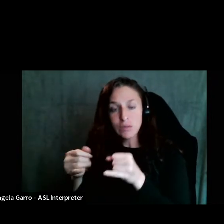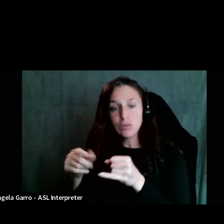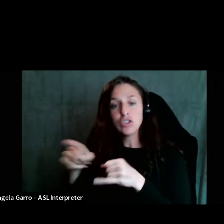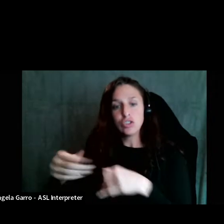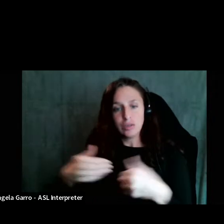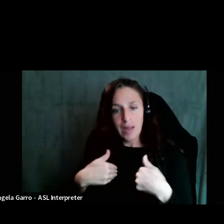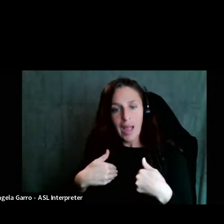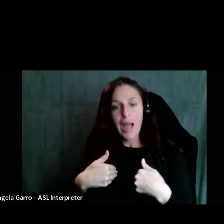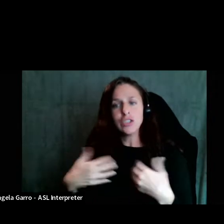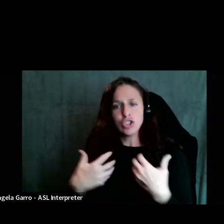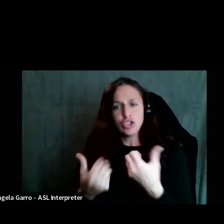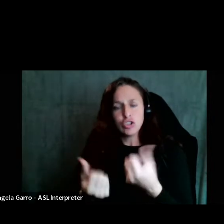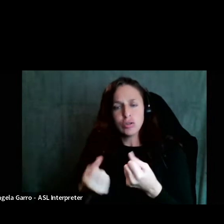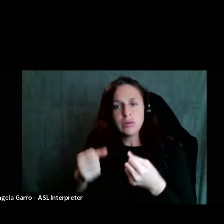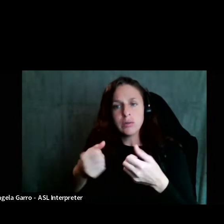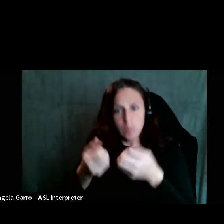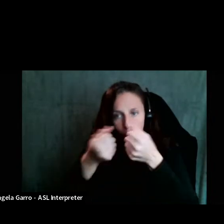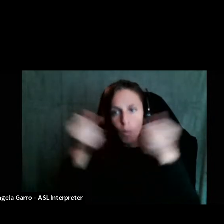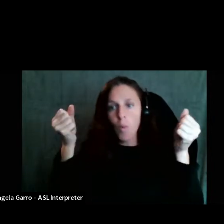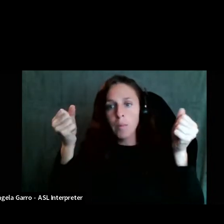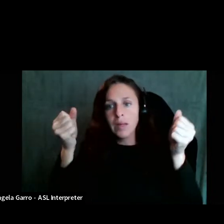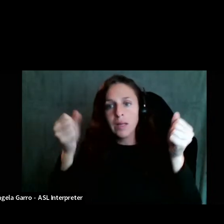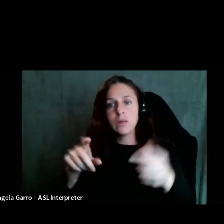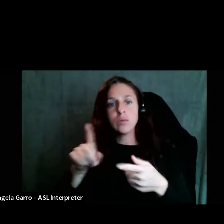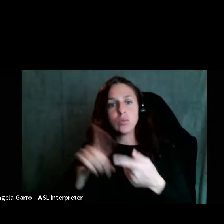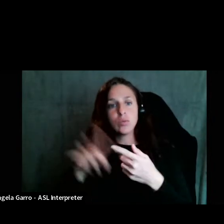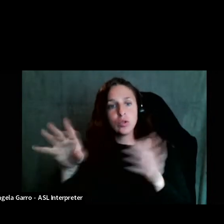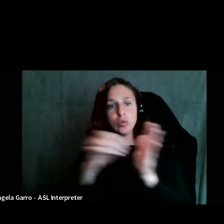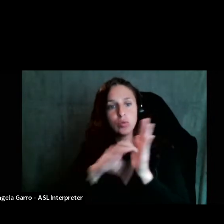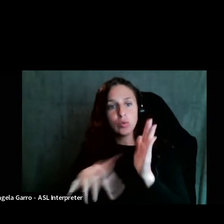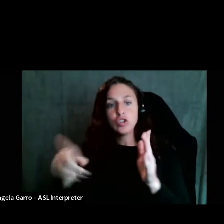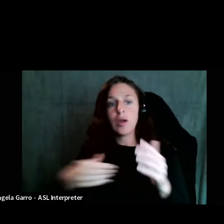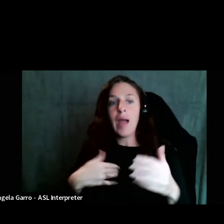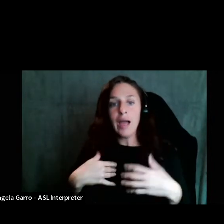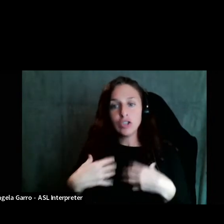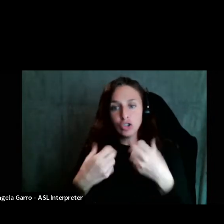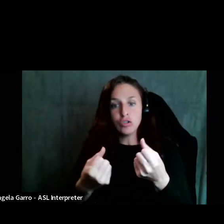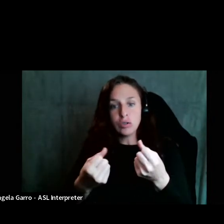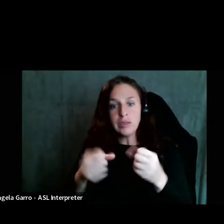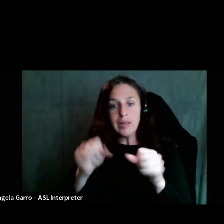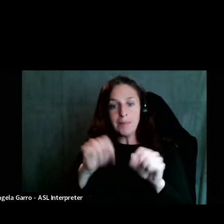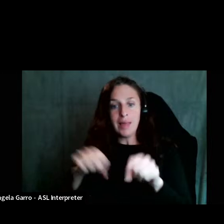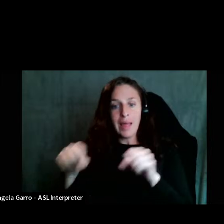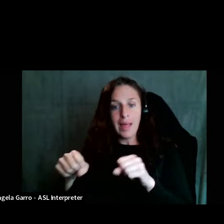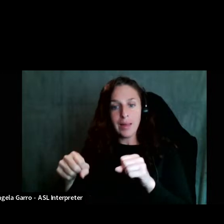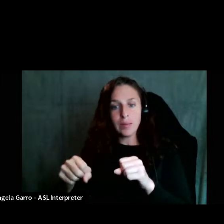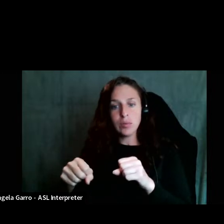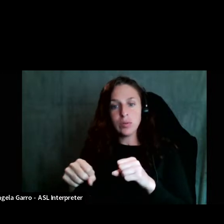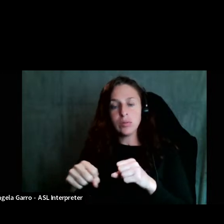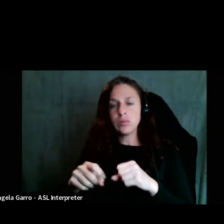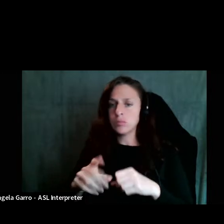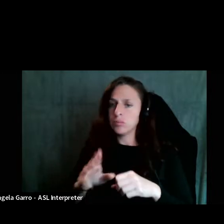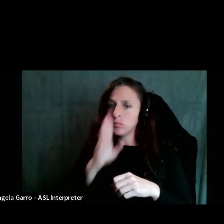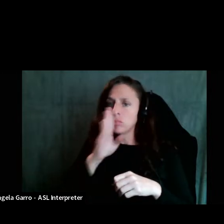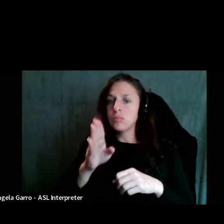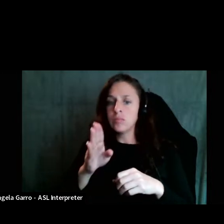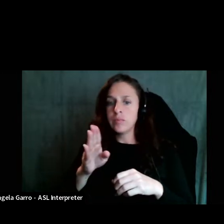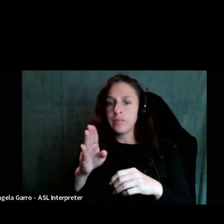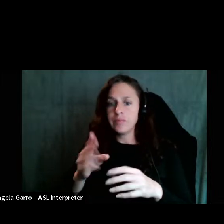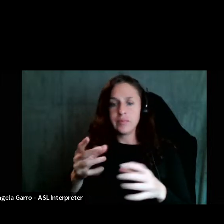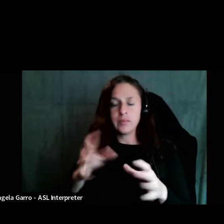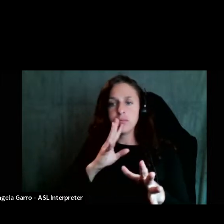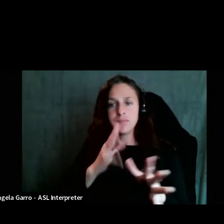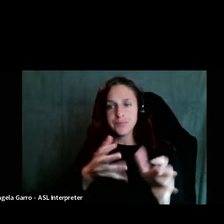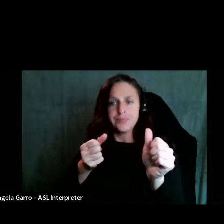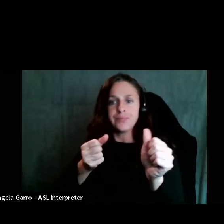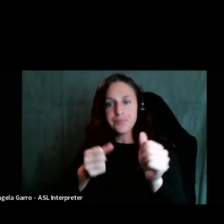be open to her students. She has the courage to be able to stand fast in light of the criticism